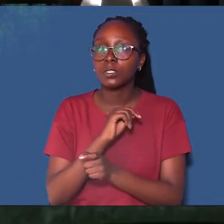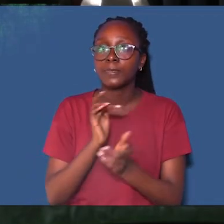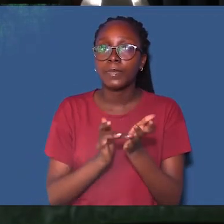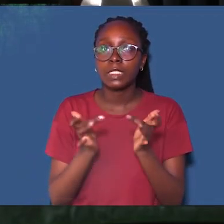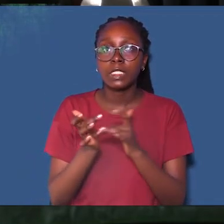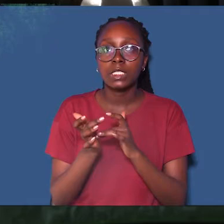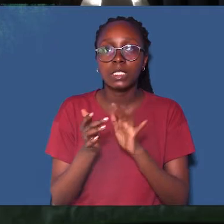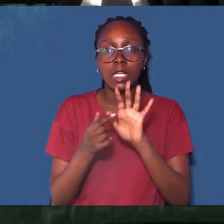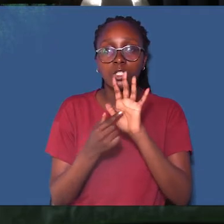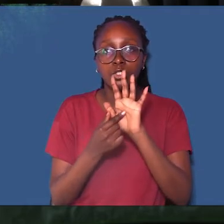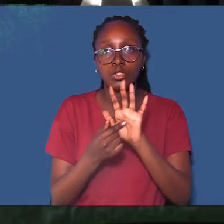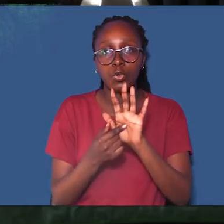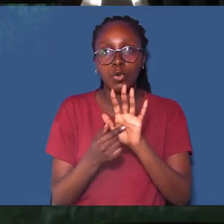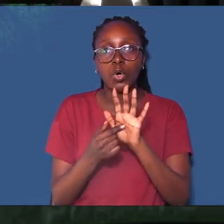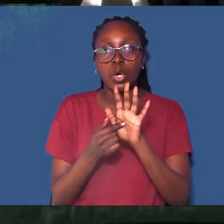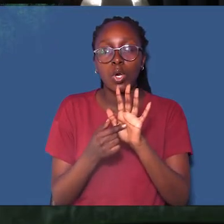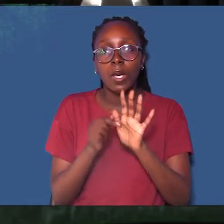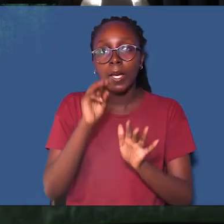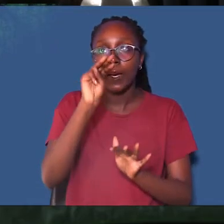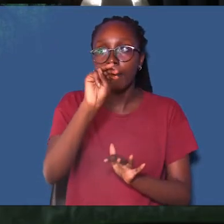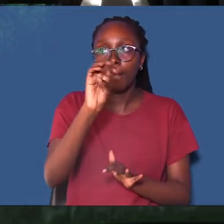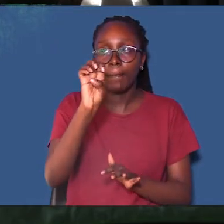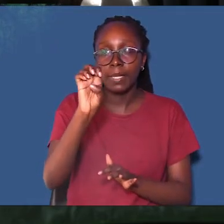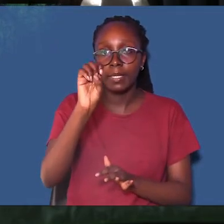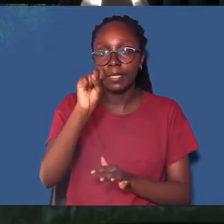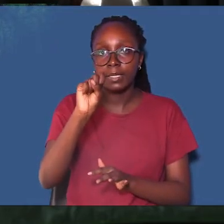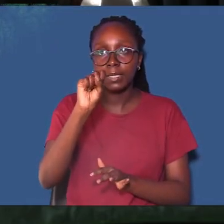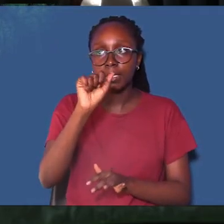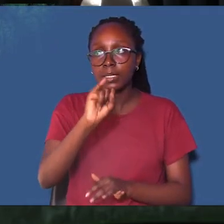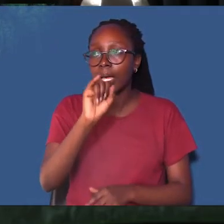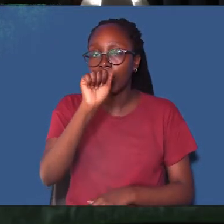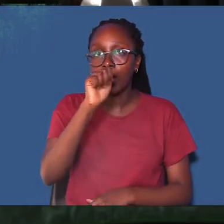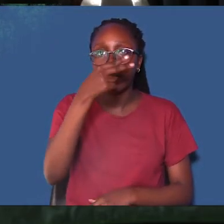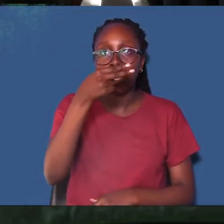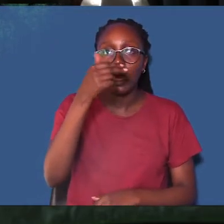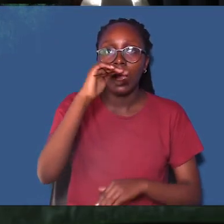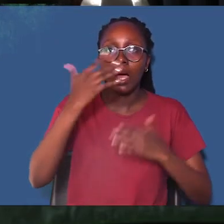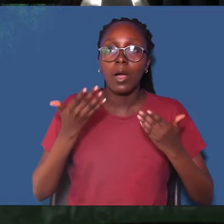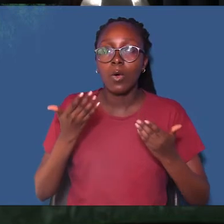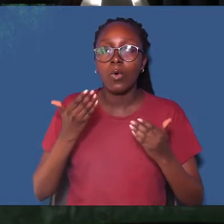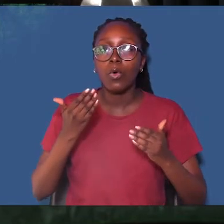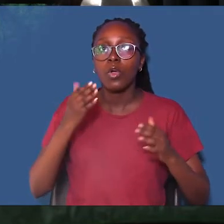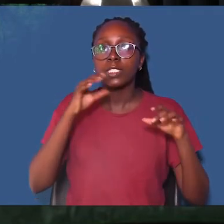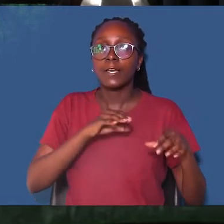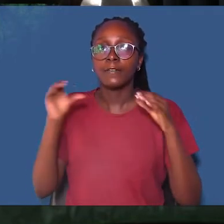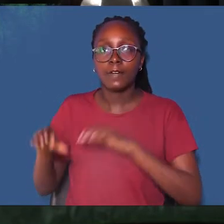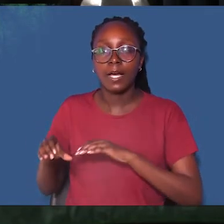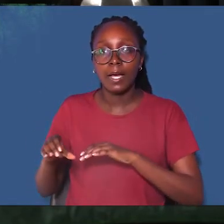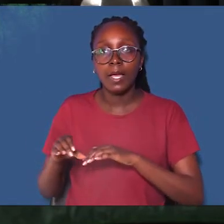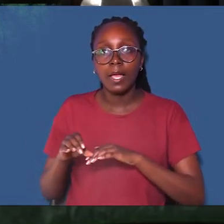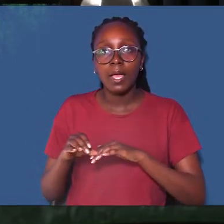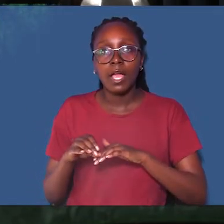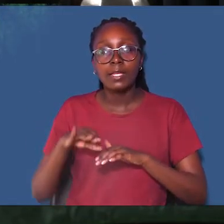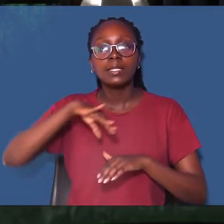the Messiah through taking the cup of suffering, facing death, and